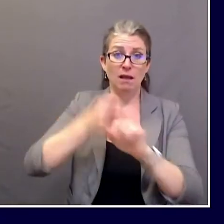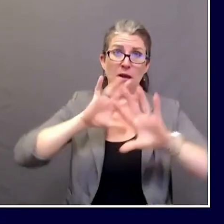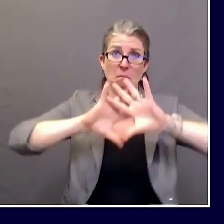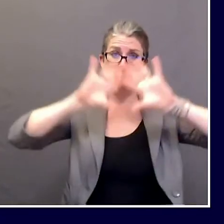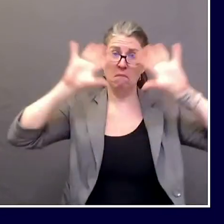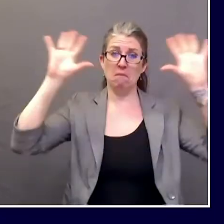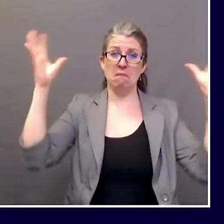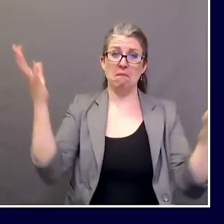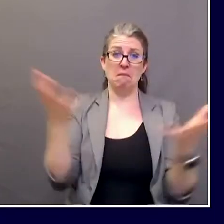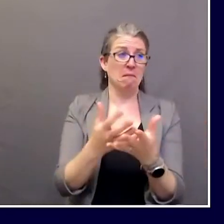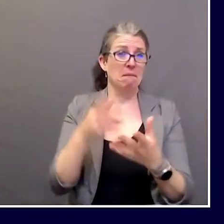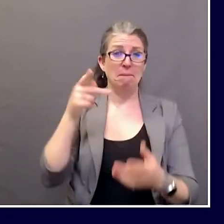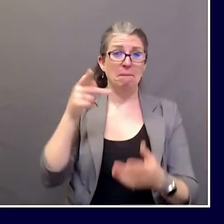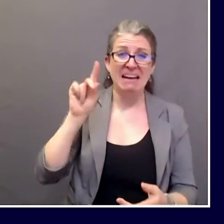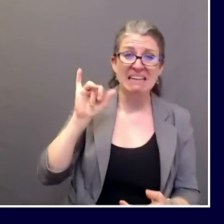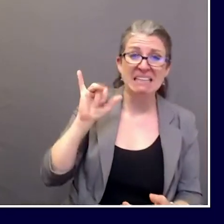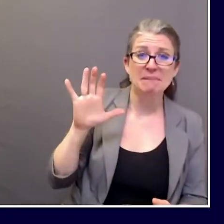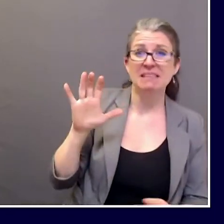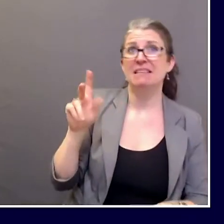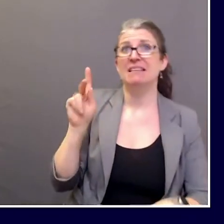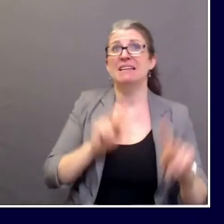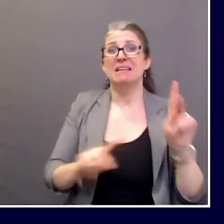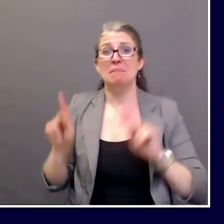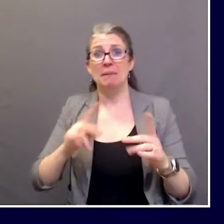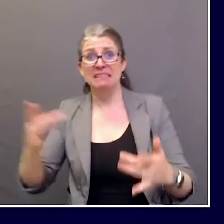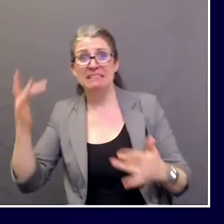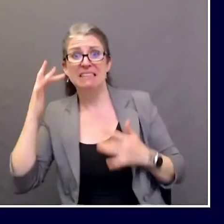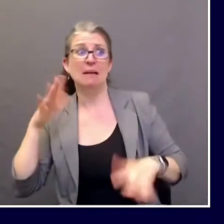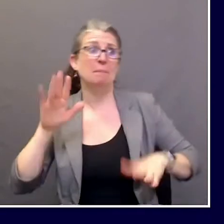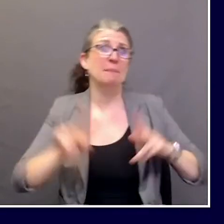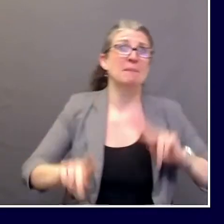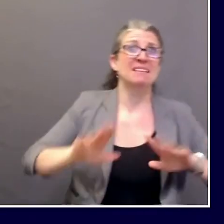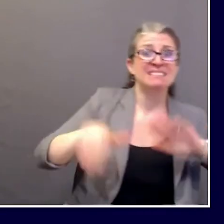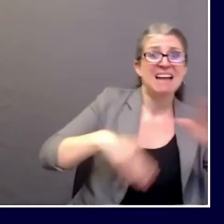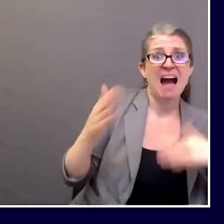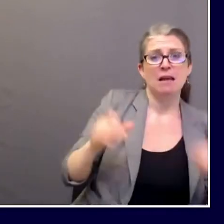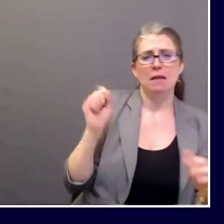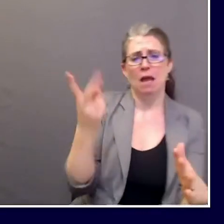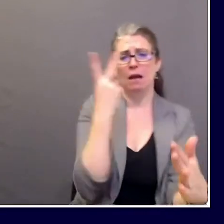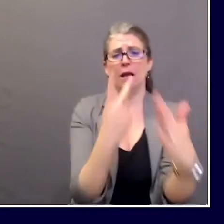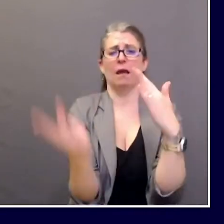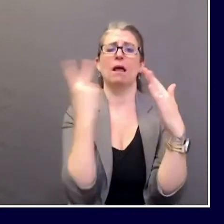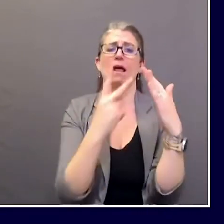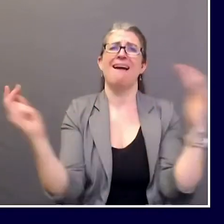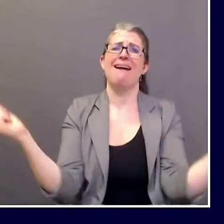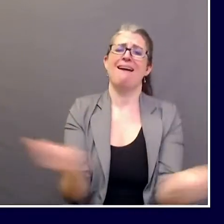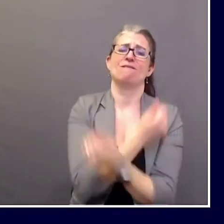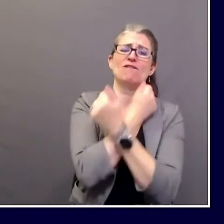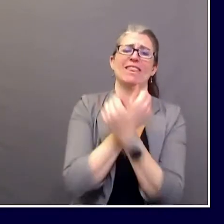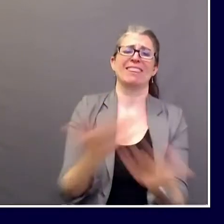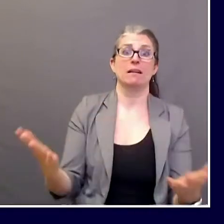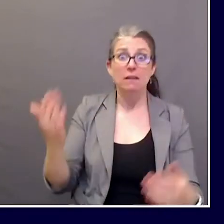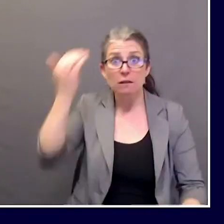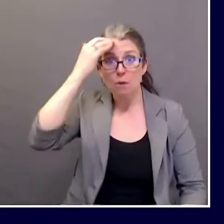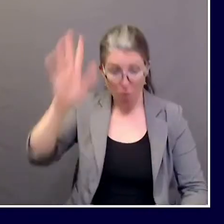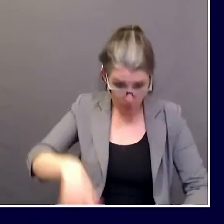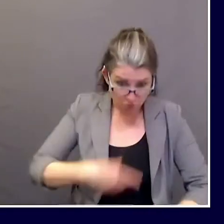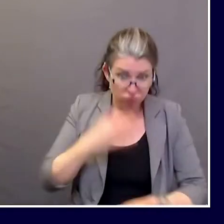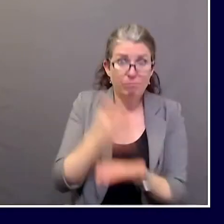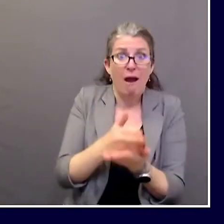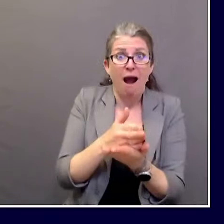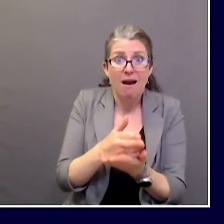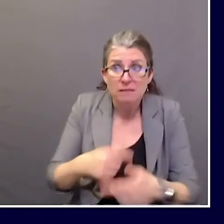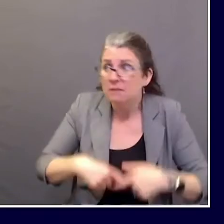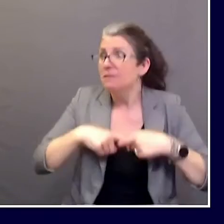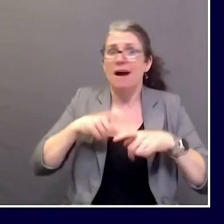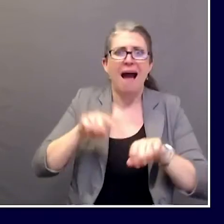play. But I do know that the folks that are doing this are well aware not just of the risks, but also the environment that we're in right now in a pandemic. This